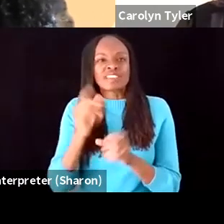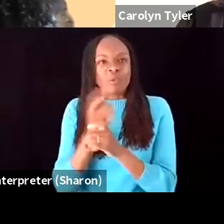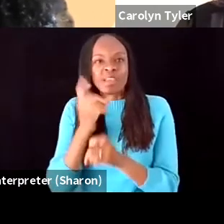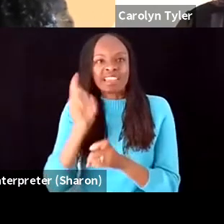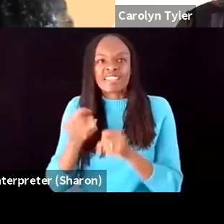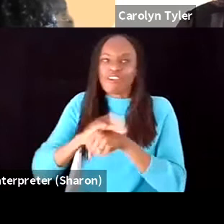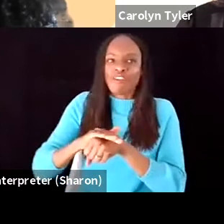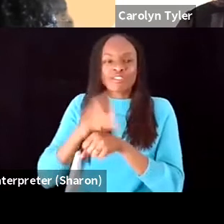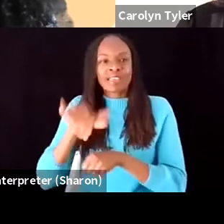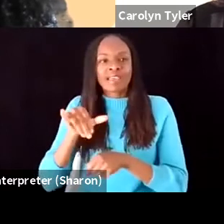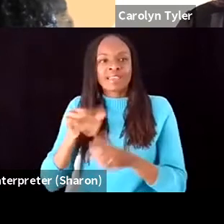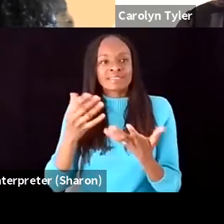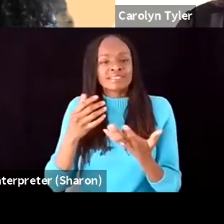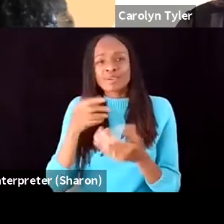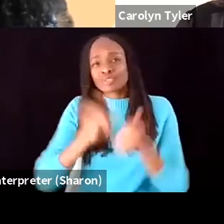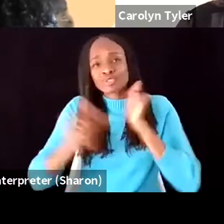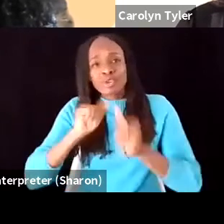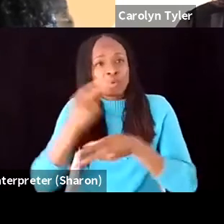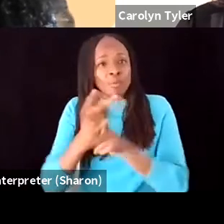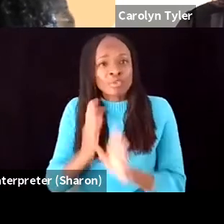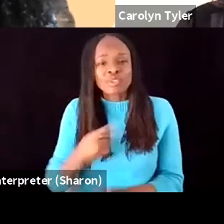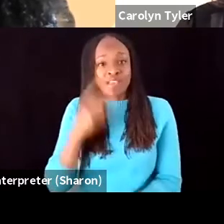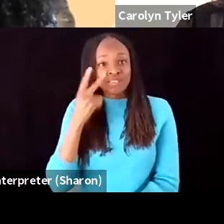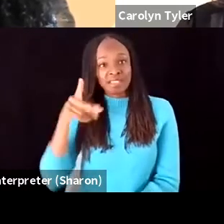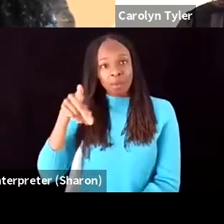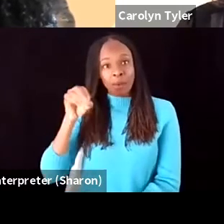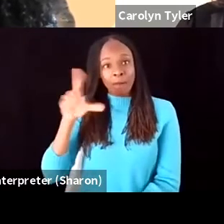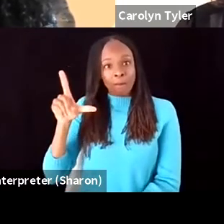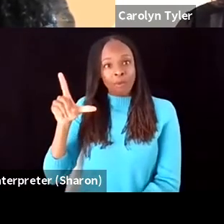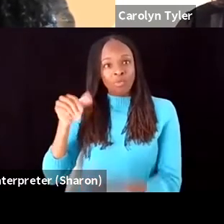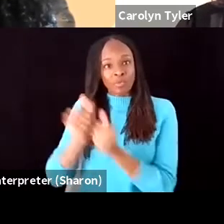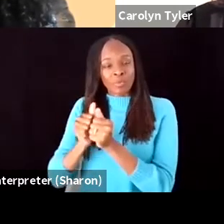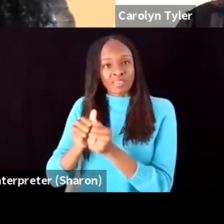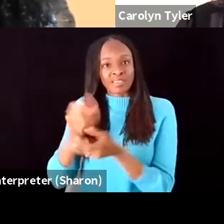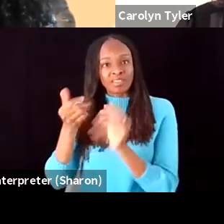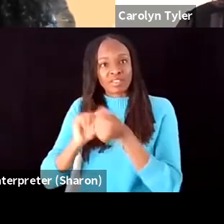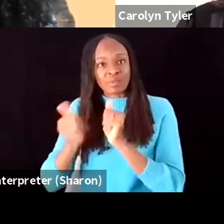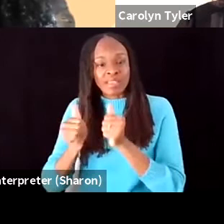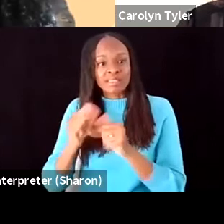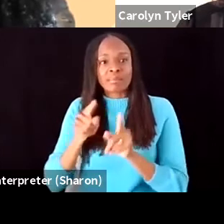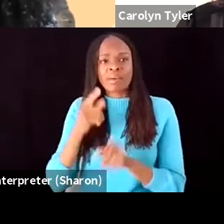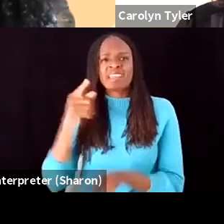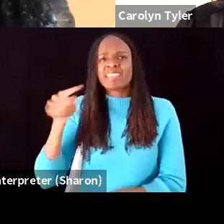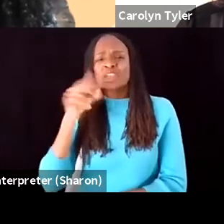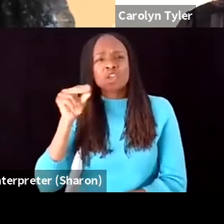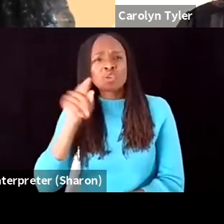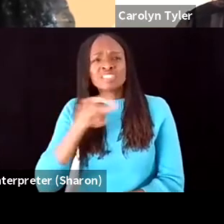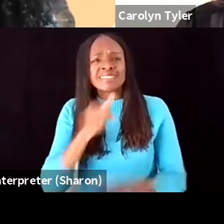the assignment desk and show producers, I've seen polling in this race. This thing is not close. But no, she mishandled this or